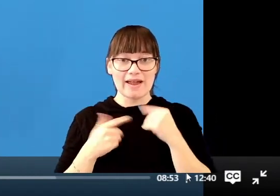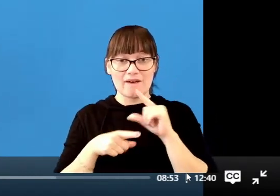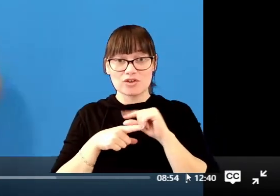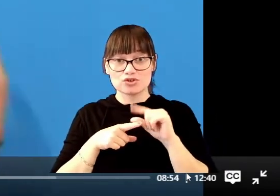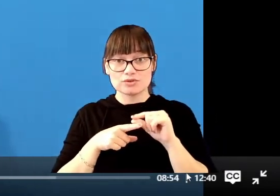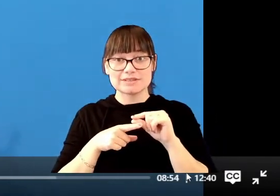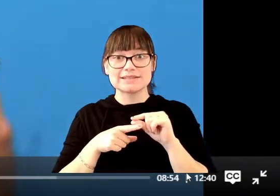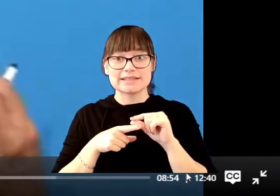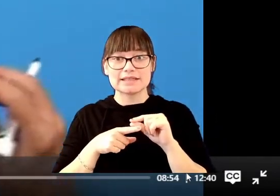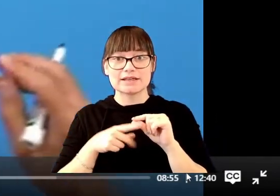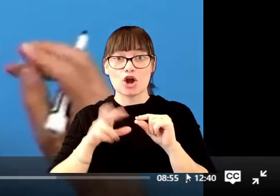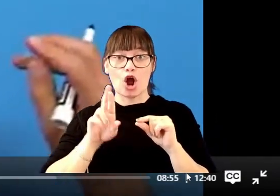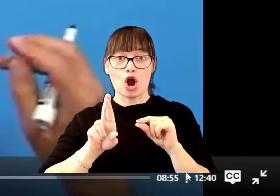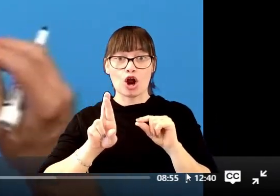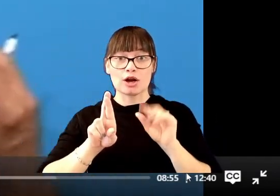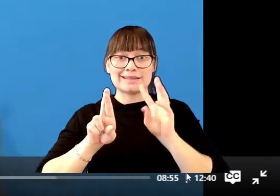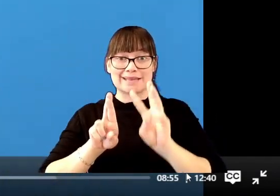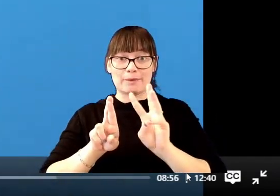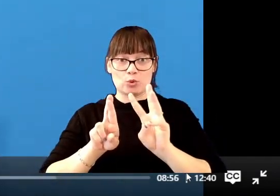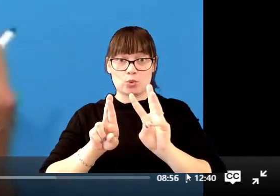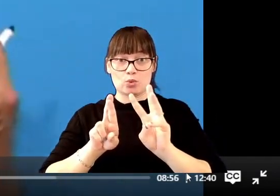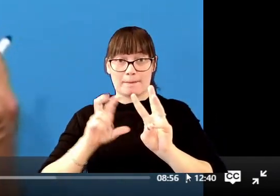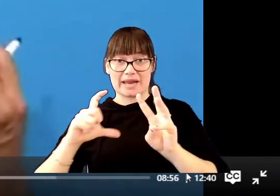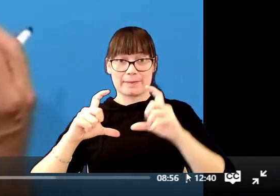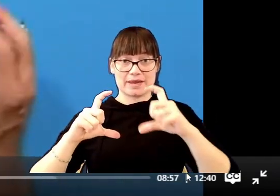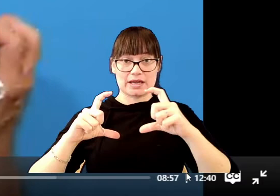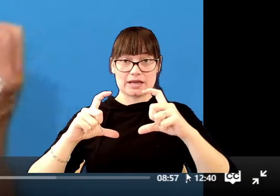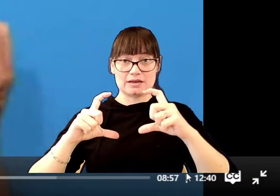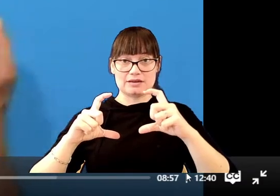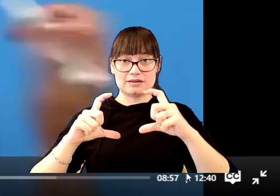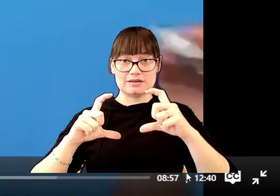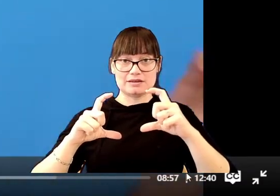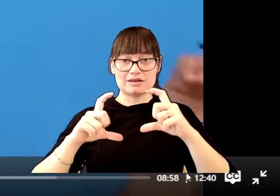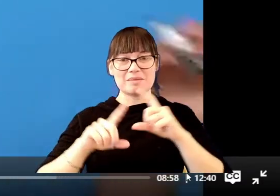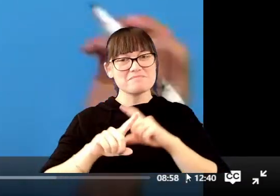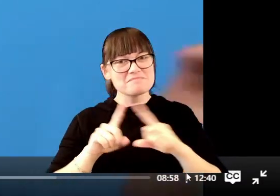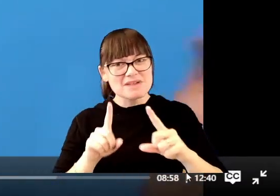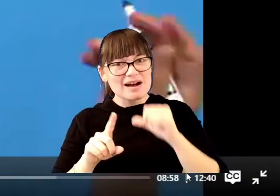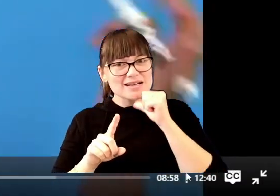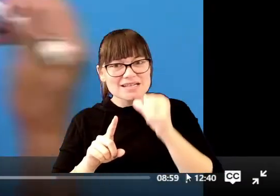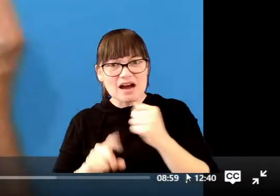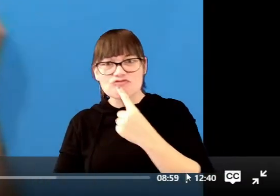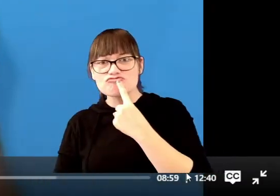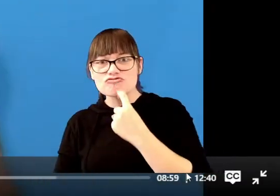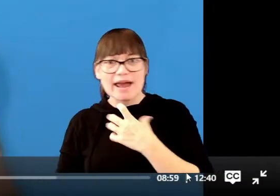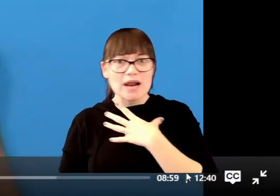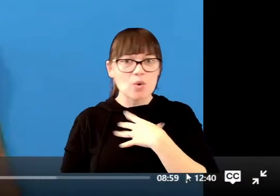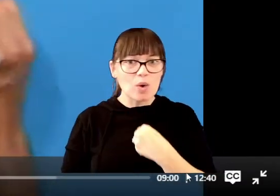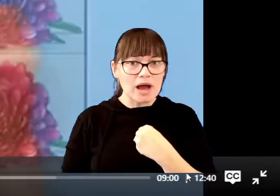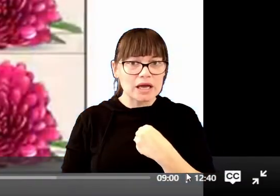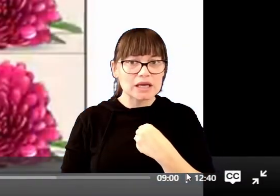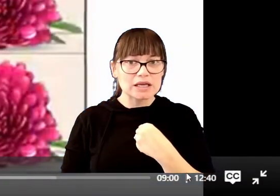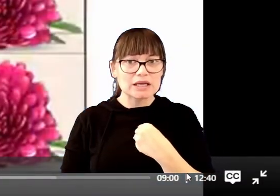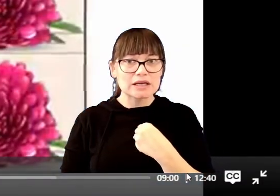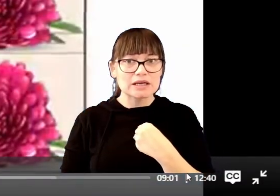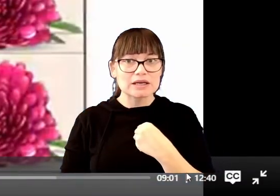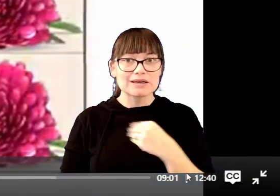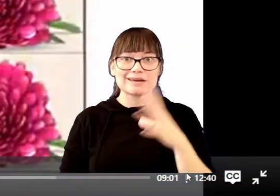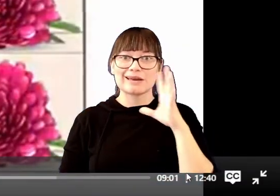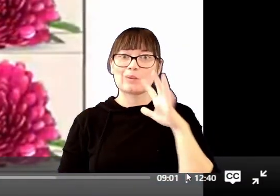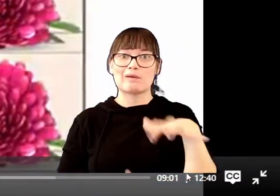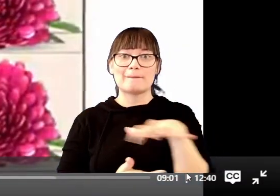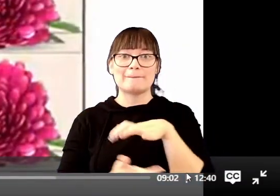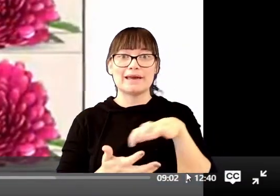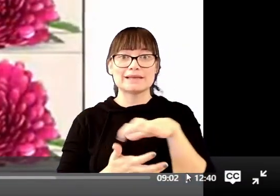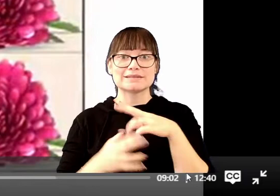the genotype RW. And instead of being red or being white or being red and white speckled like the chicken, you wind